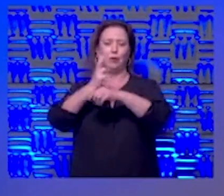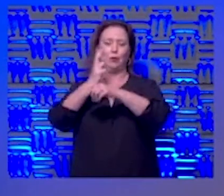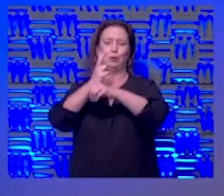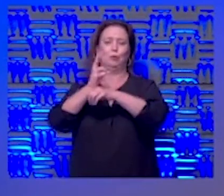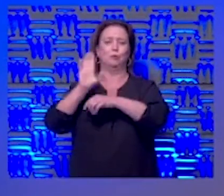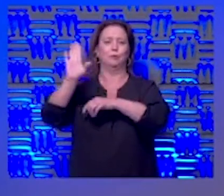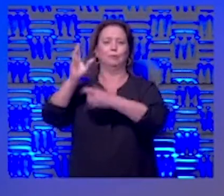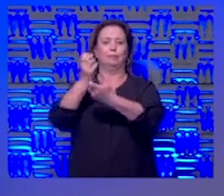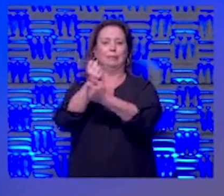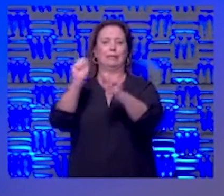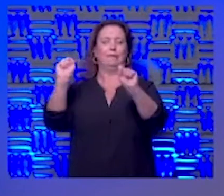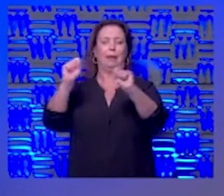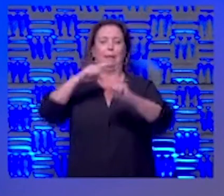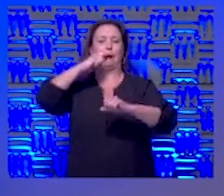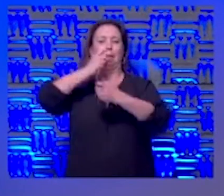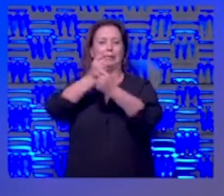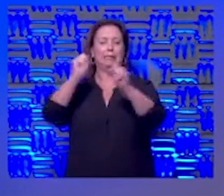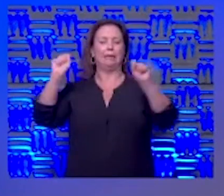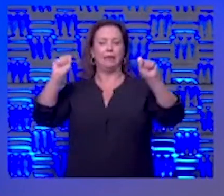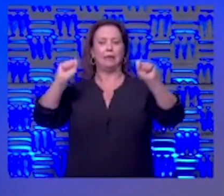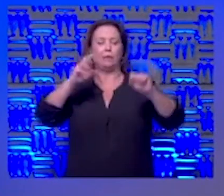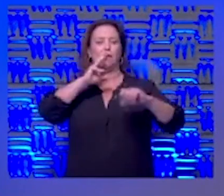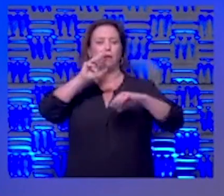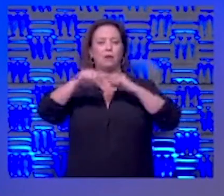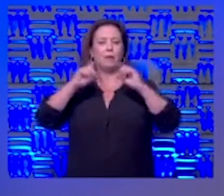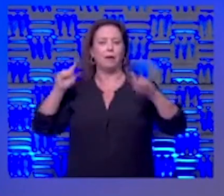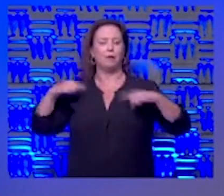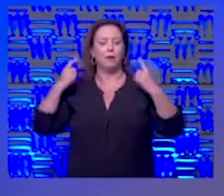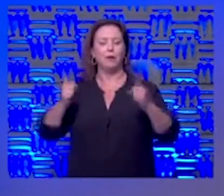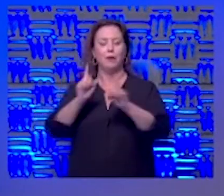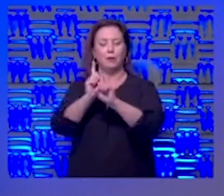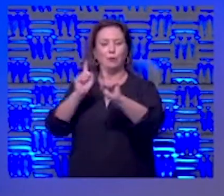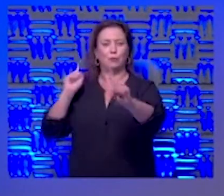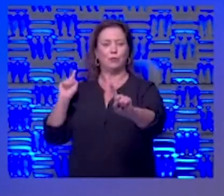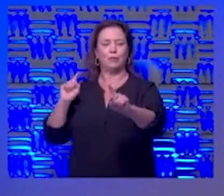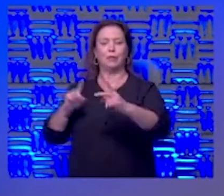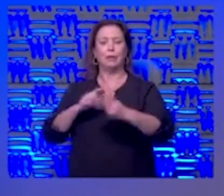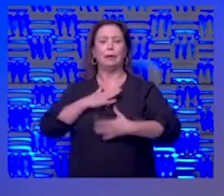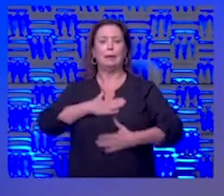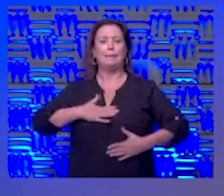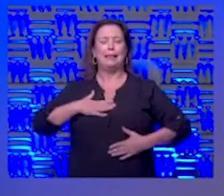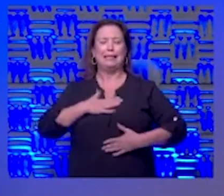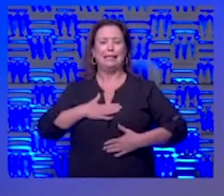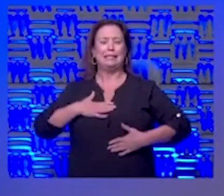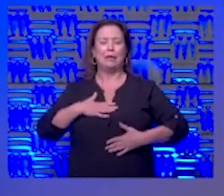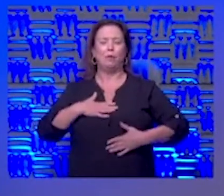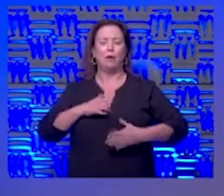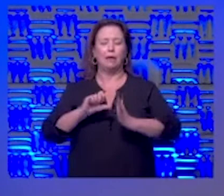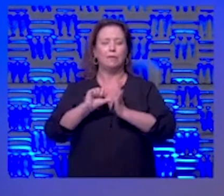pillars of public health guidance that we've talked about, the social distancing. Please,